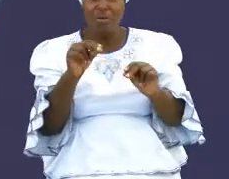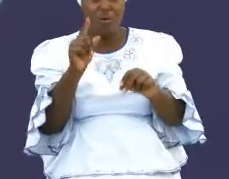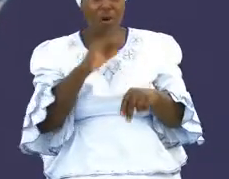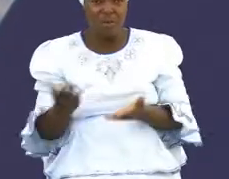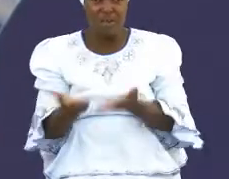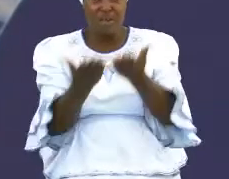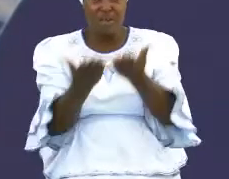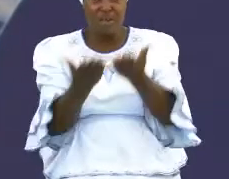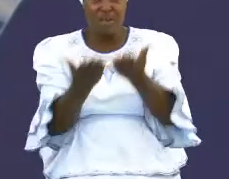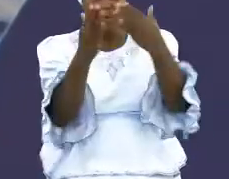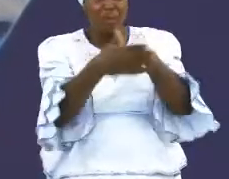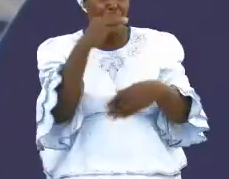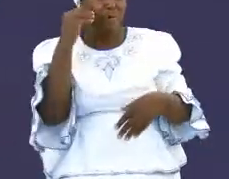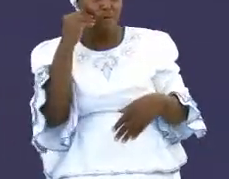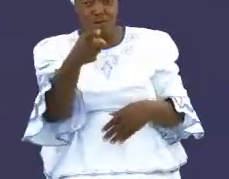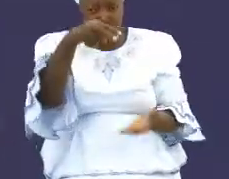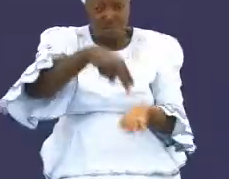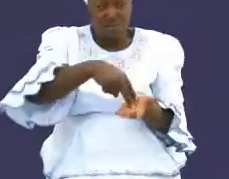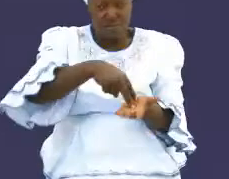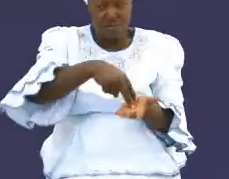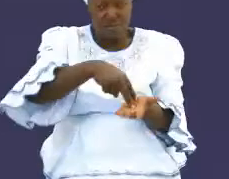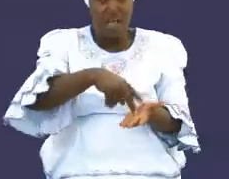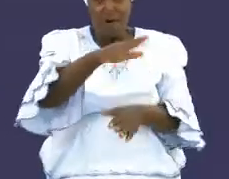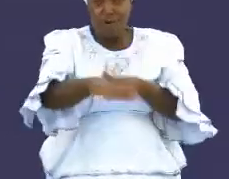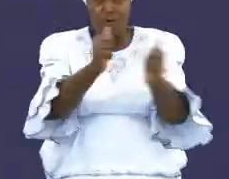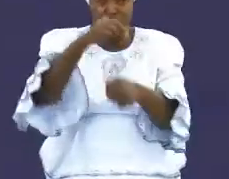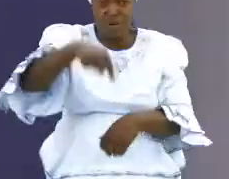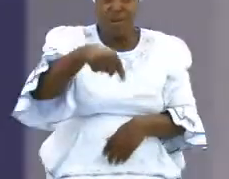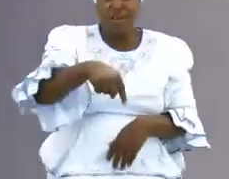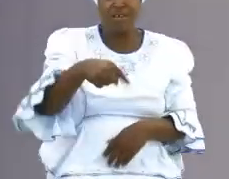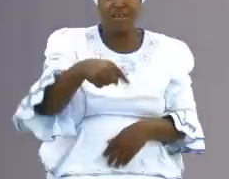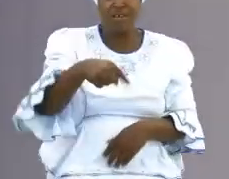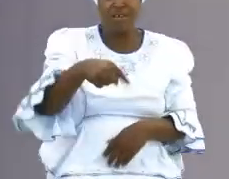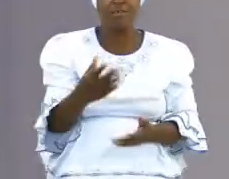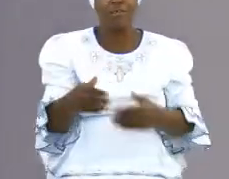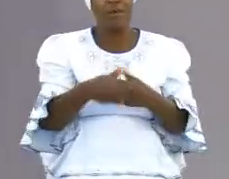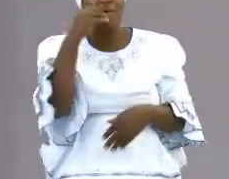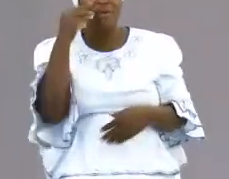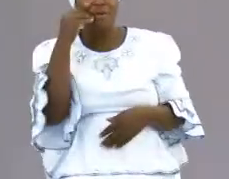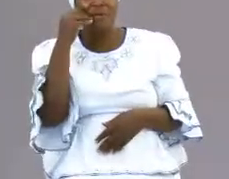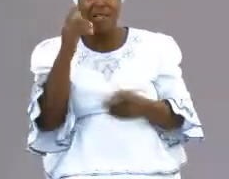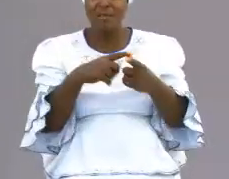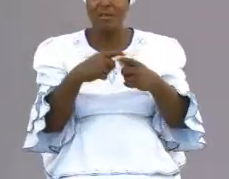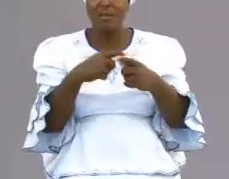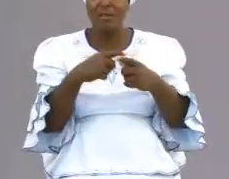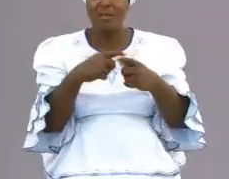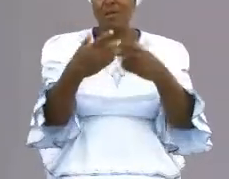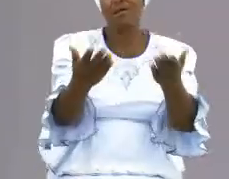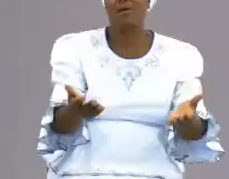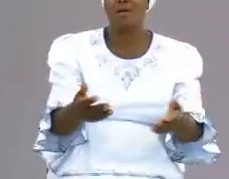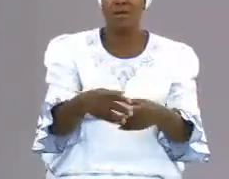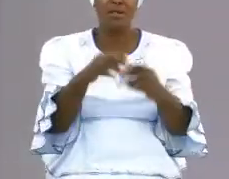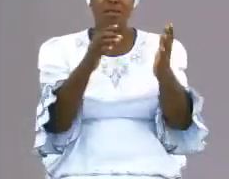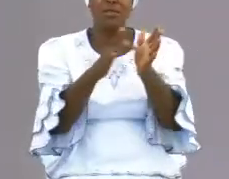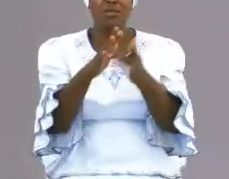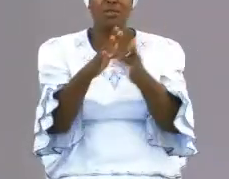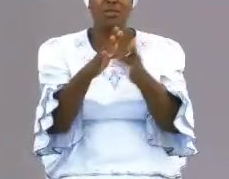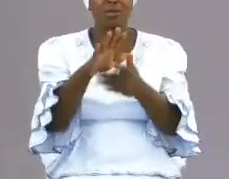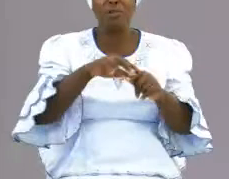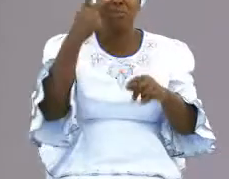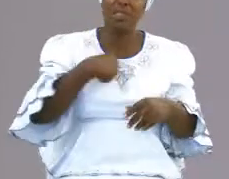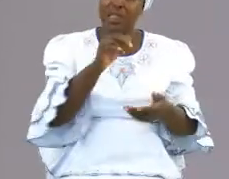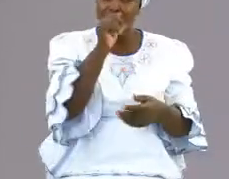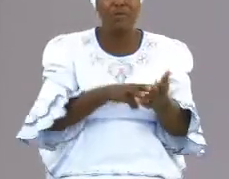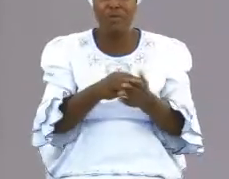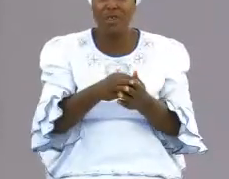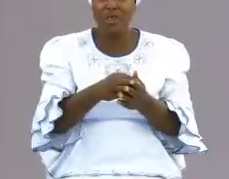up." And the man did not say, "But you see, I'm weak. You see, I can do nothing." He said, "Rise up." When Christ